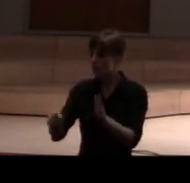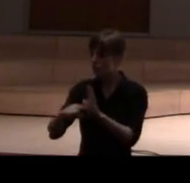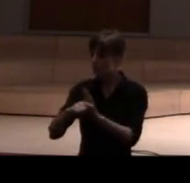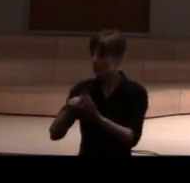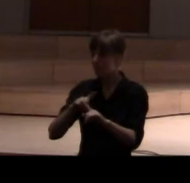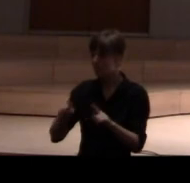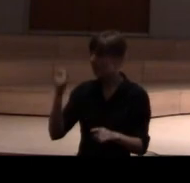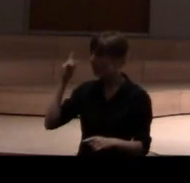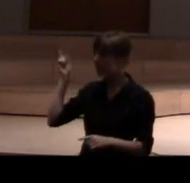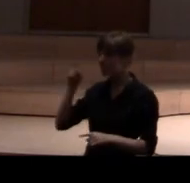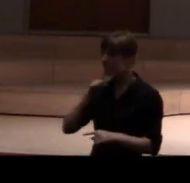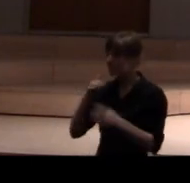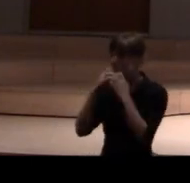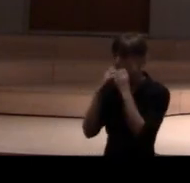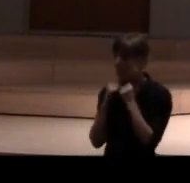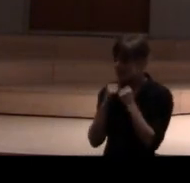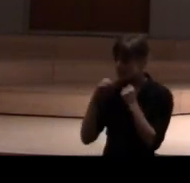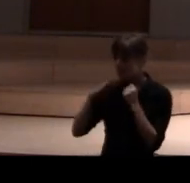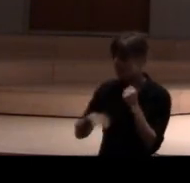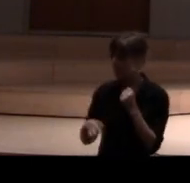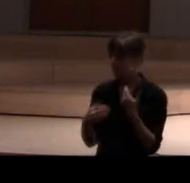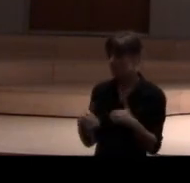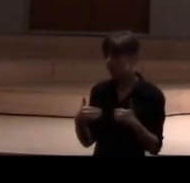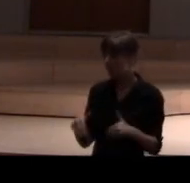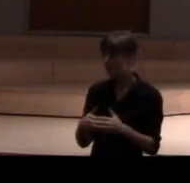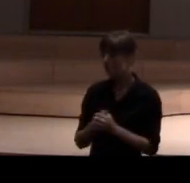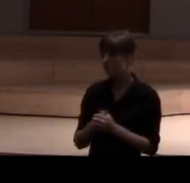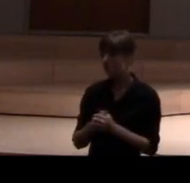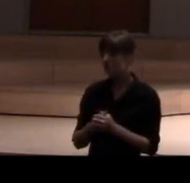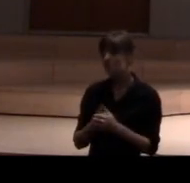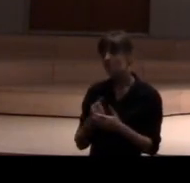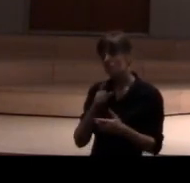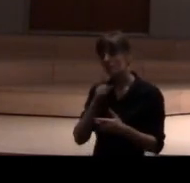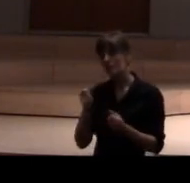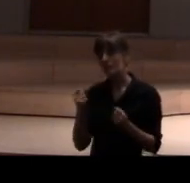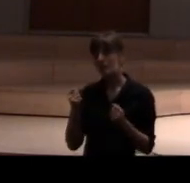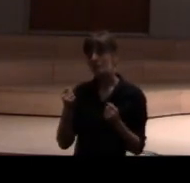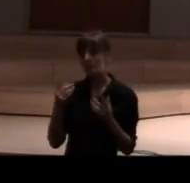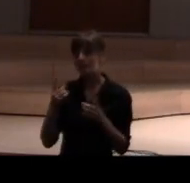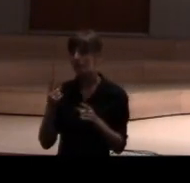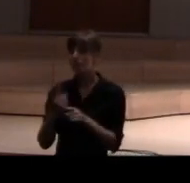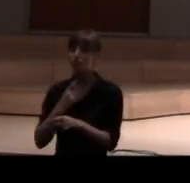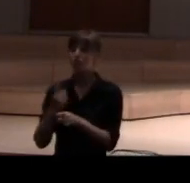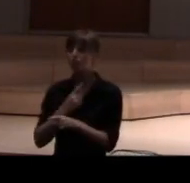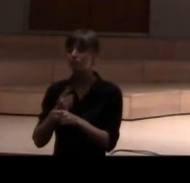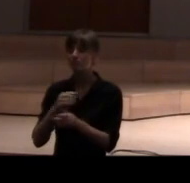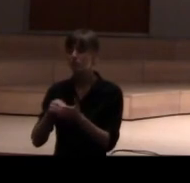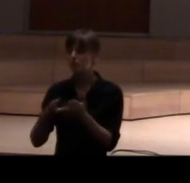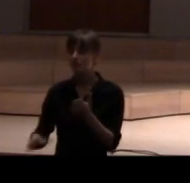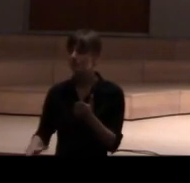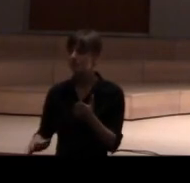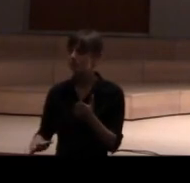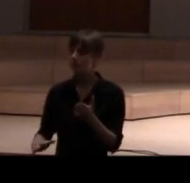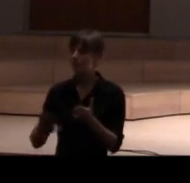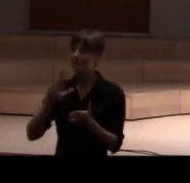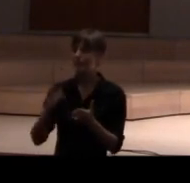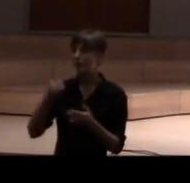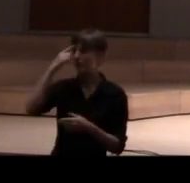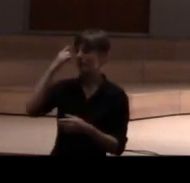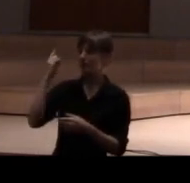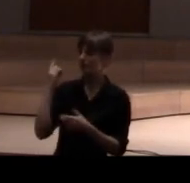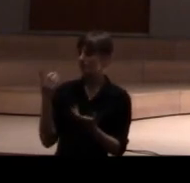learning and valuable development of writing skills. I would say make many ordinary writing assignments pale in comparison. I mean, a several hundred page